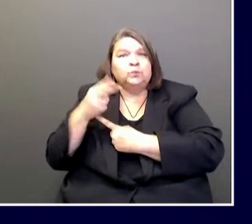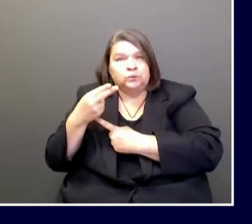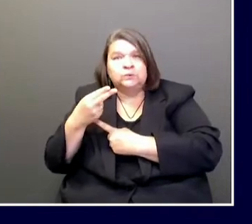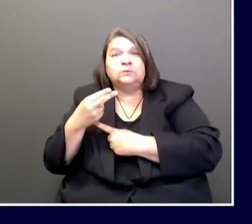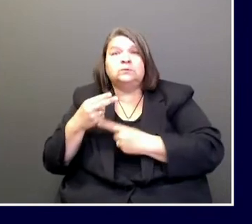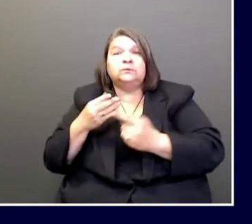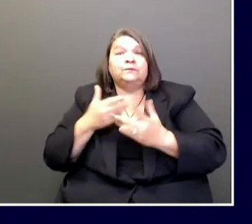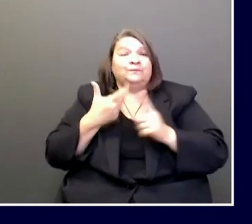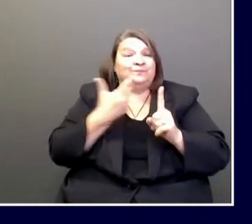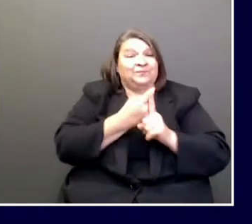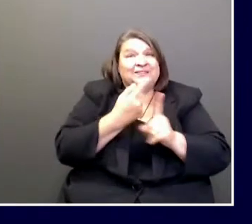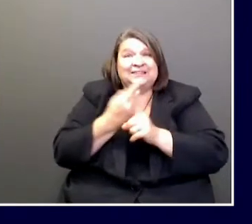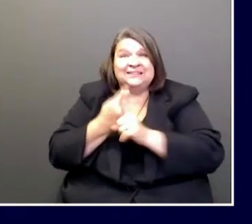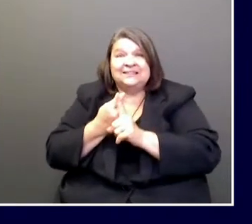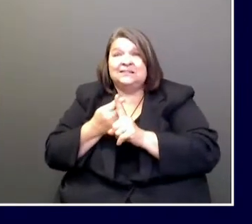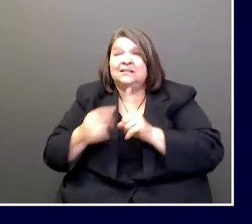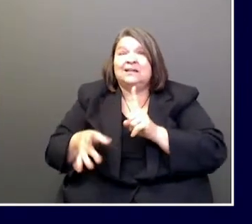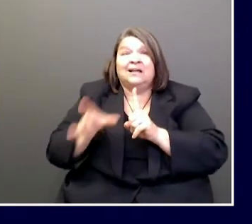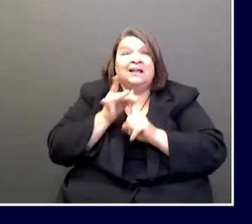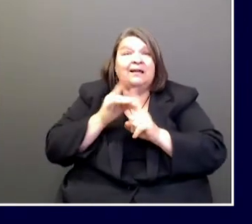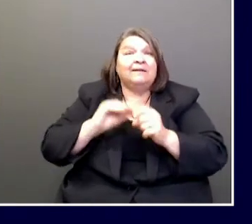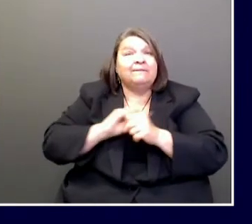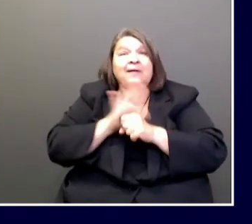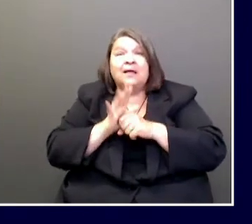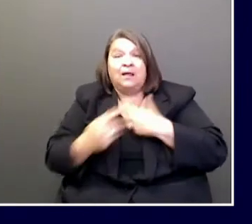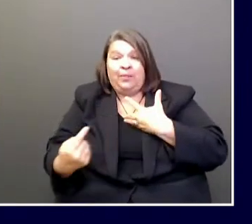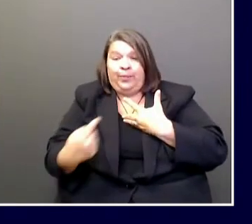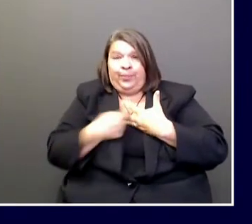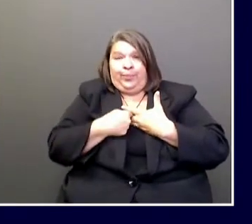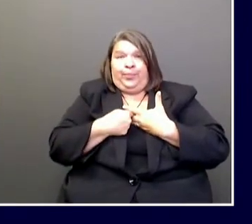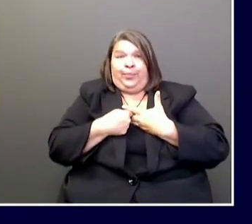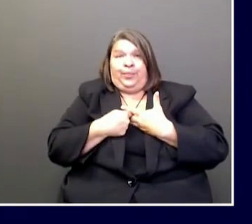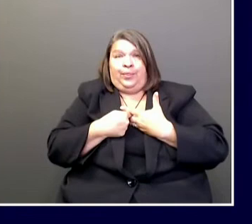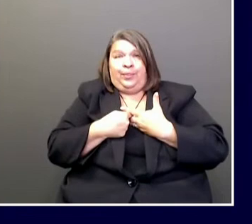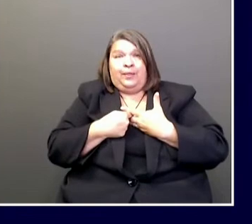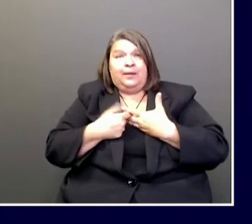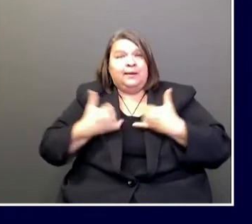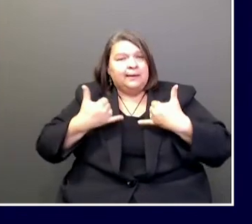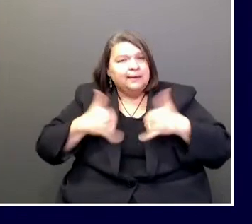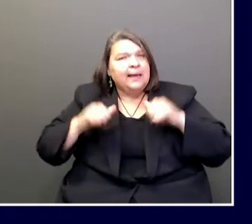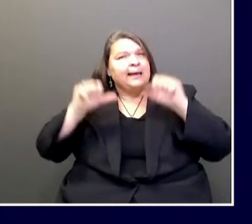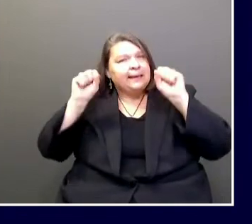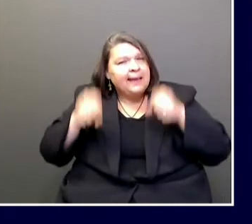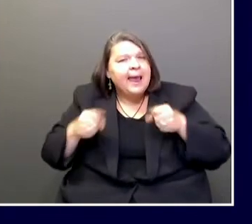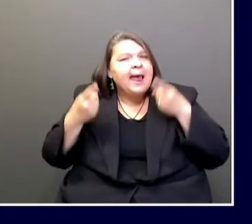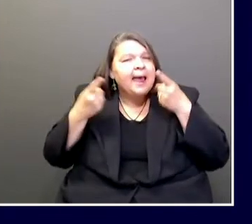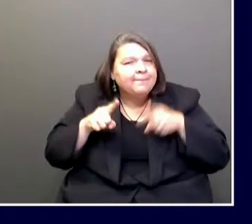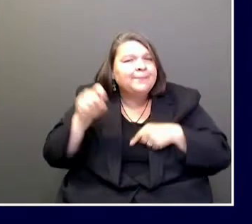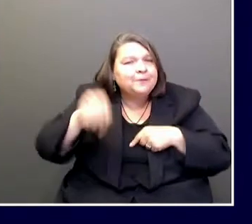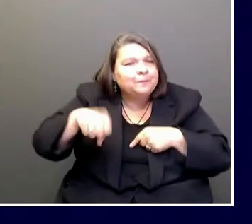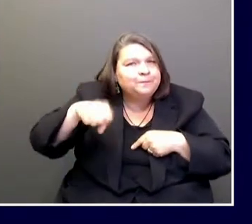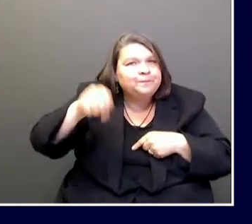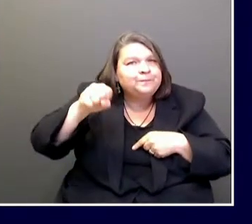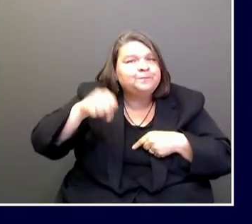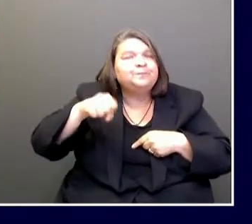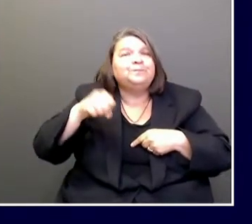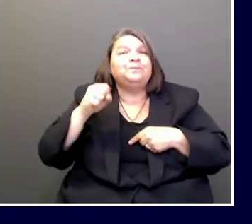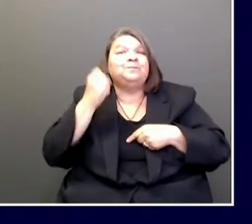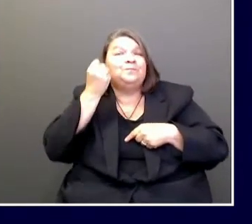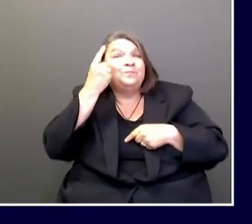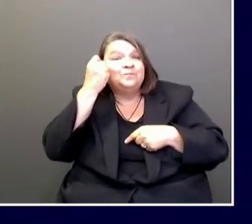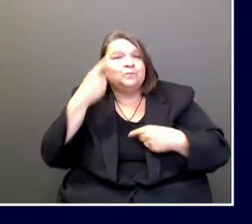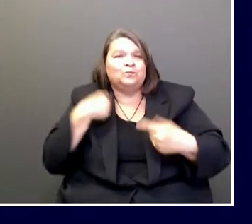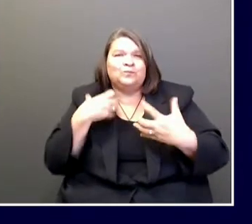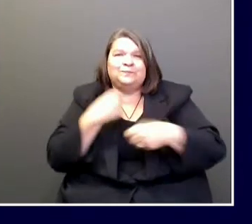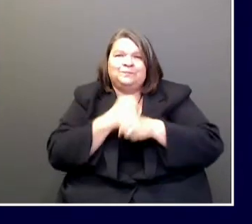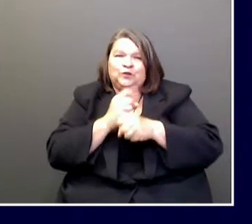been vaccinated. And that's why the US CDC recommended this change in guidance that we too are